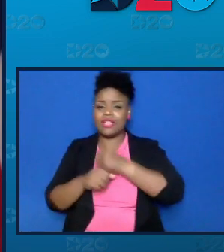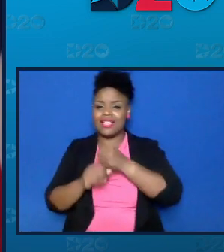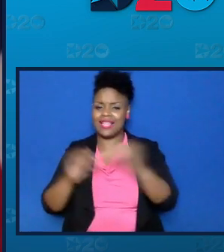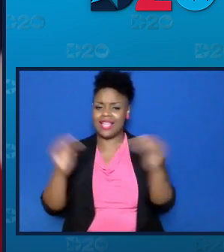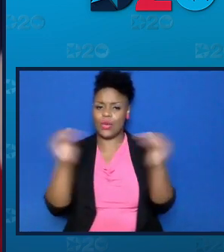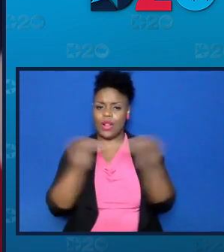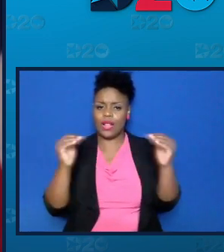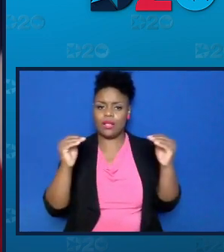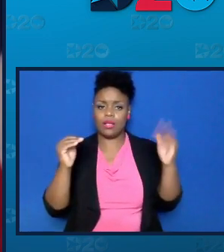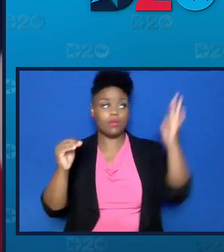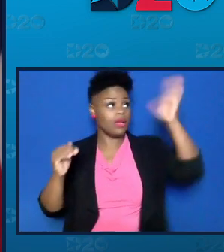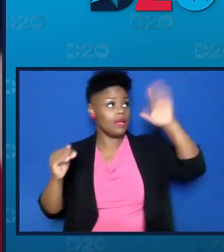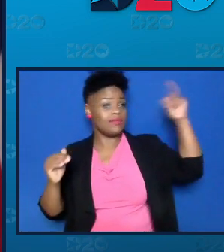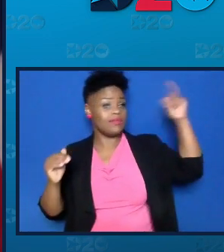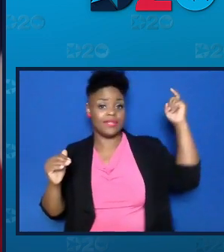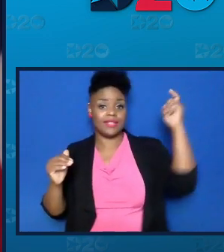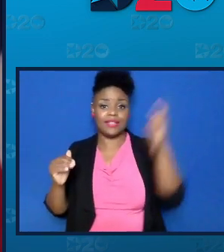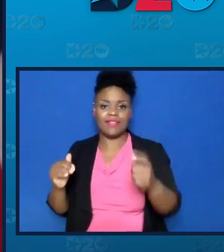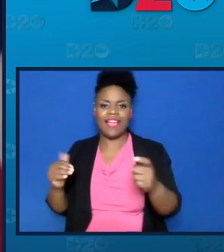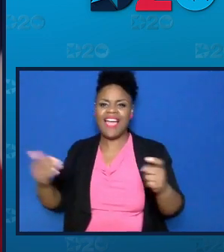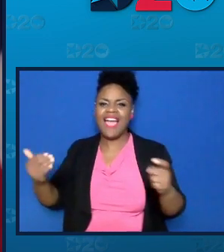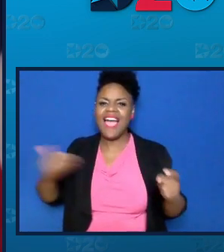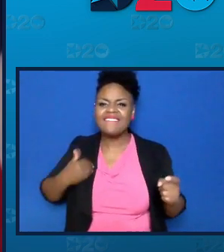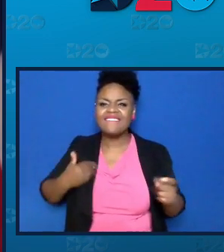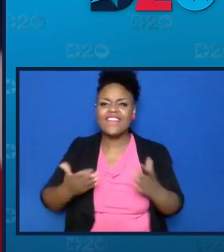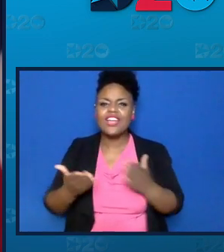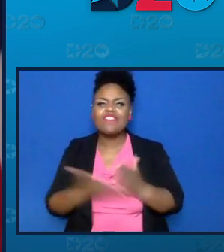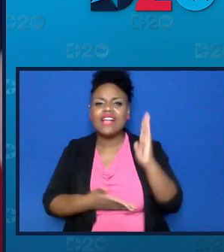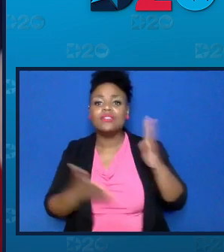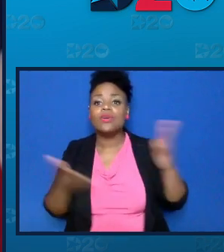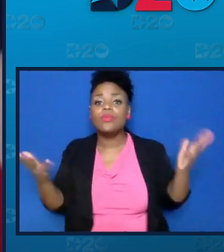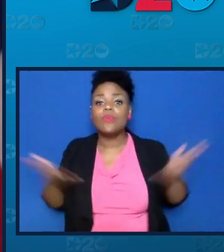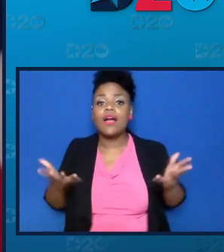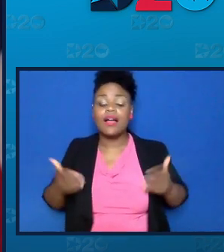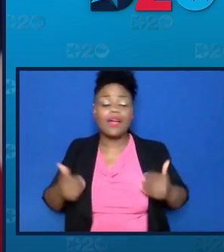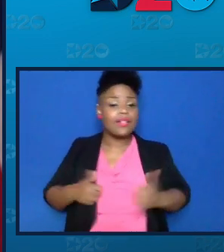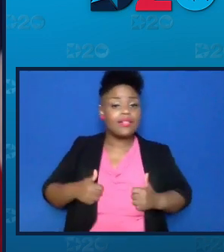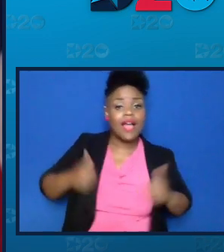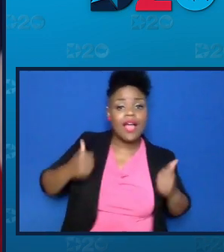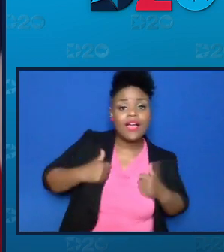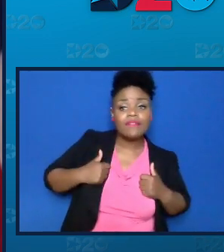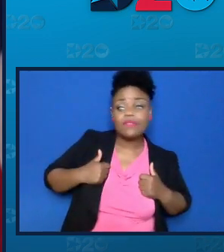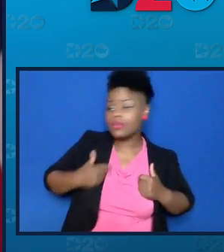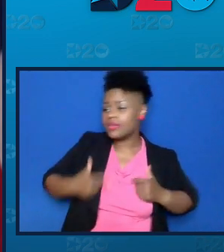inalienable rights, among them life, liberty, and the pursuit of happiness.